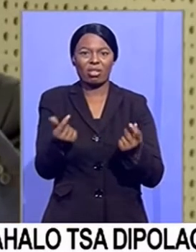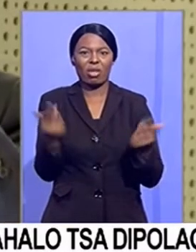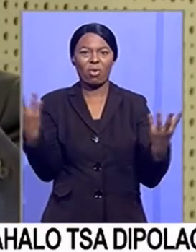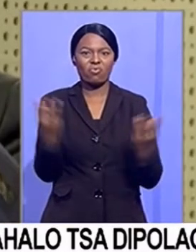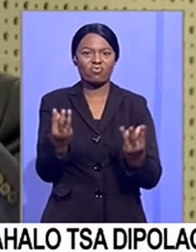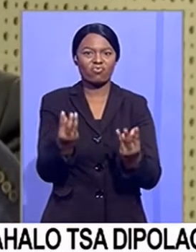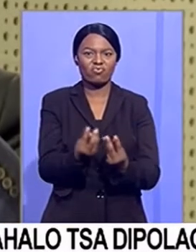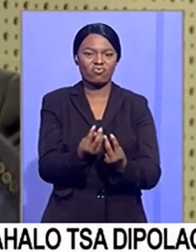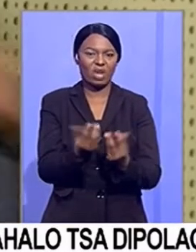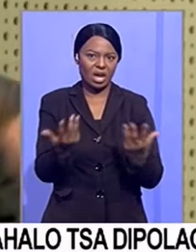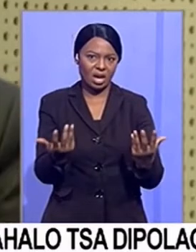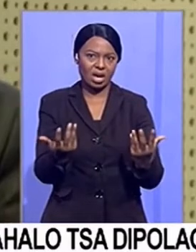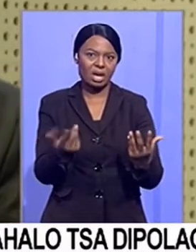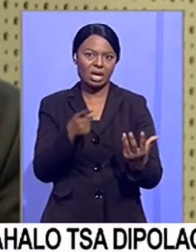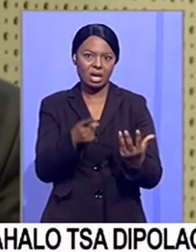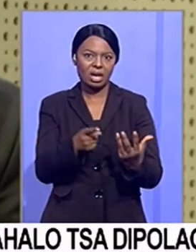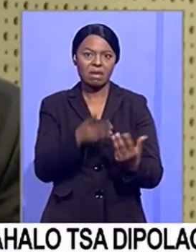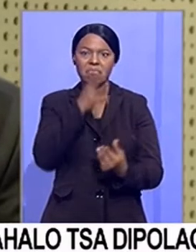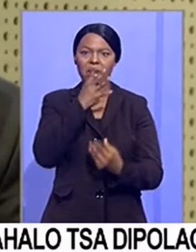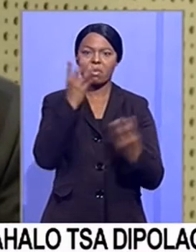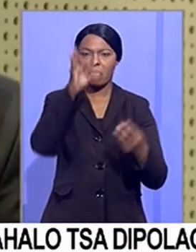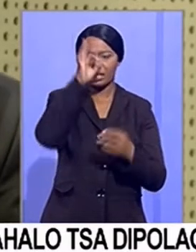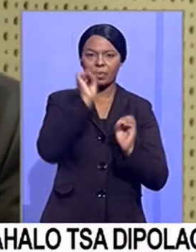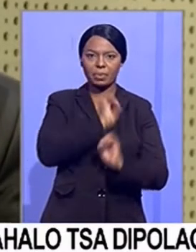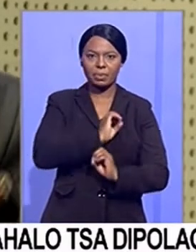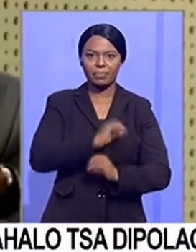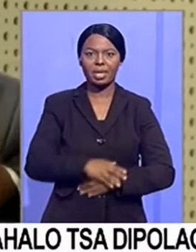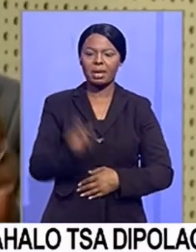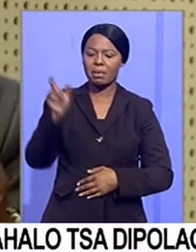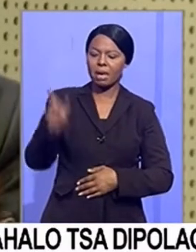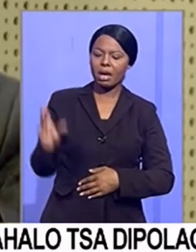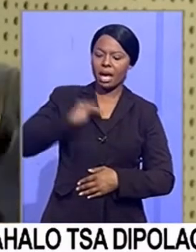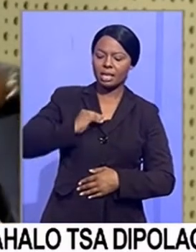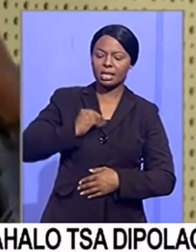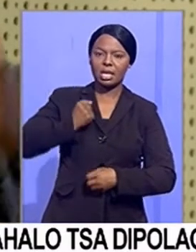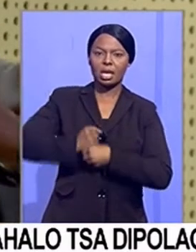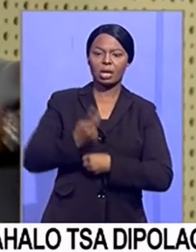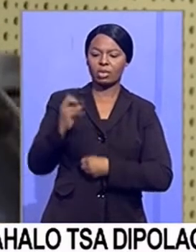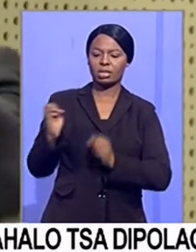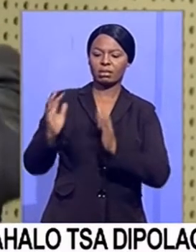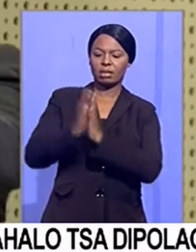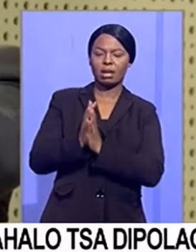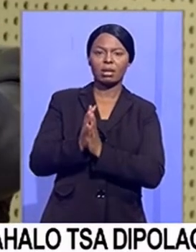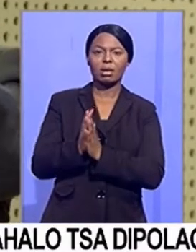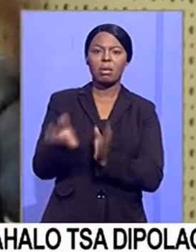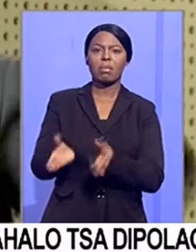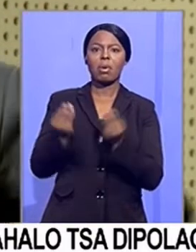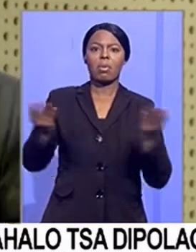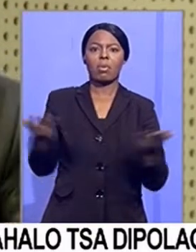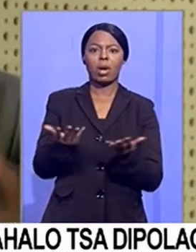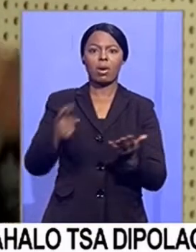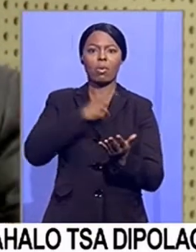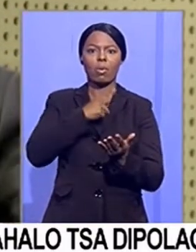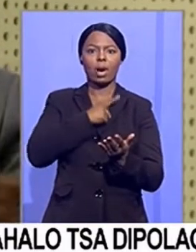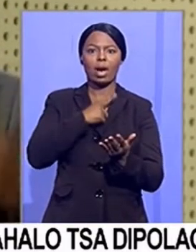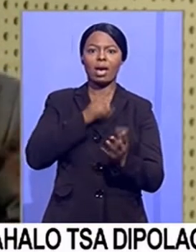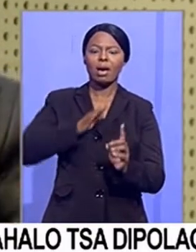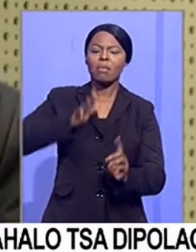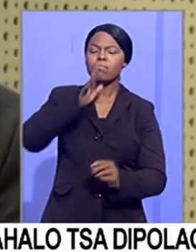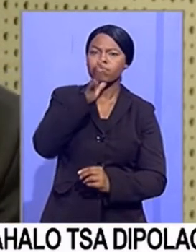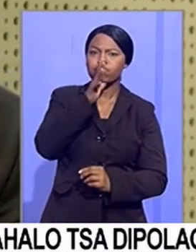asking, where did you get the police in 2010 for the visibility that you saw all over? Because